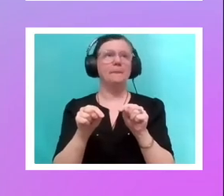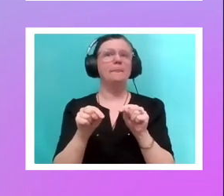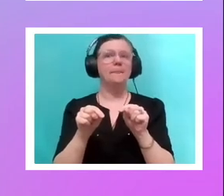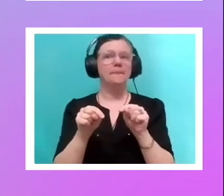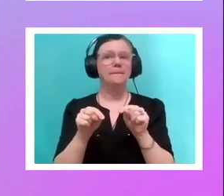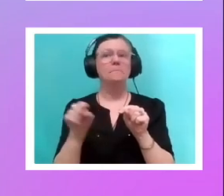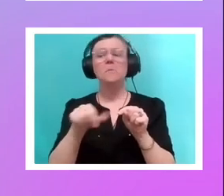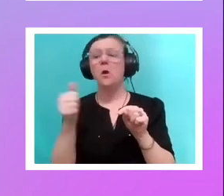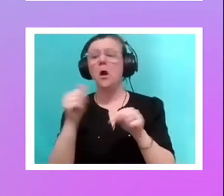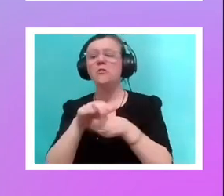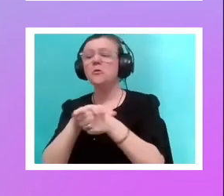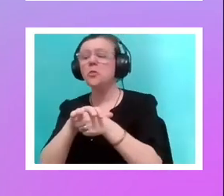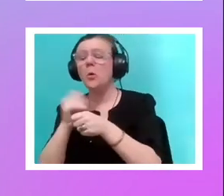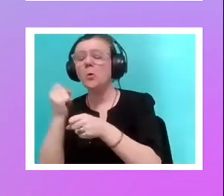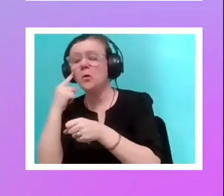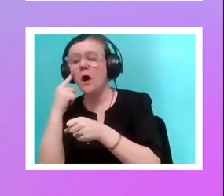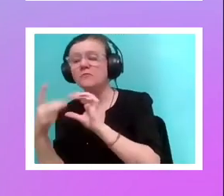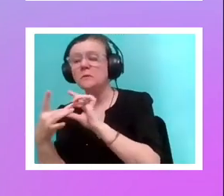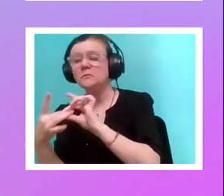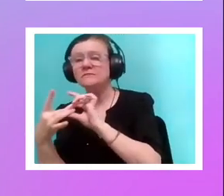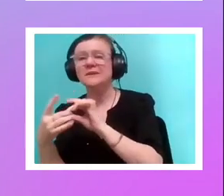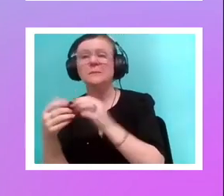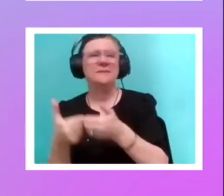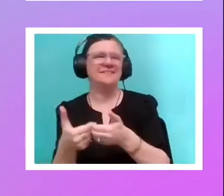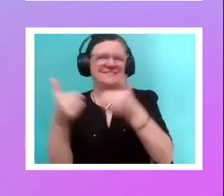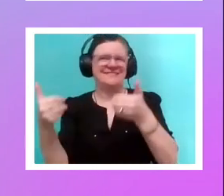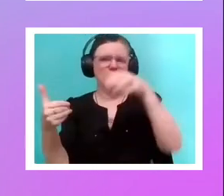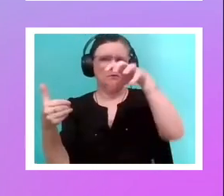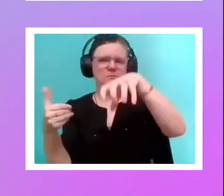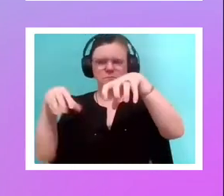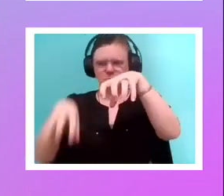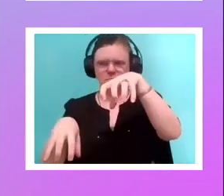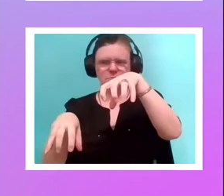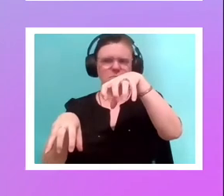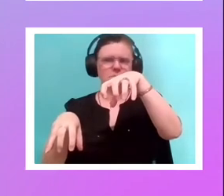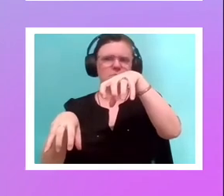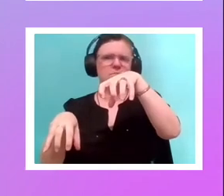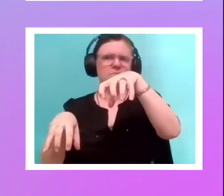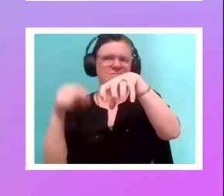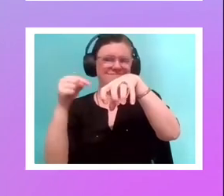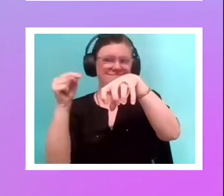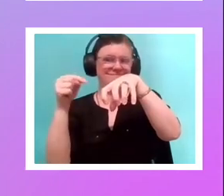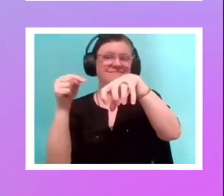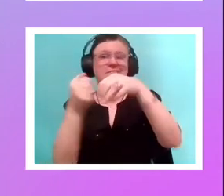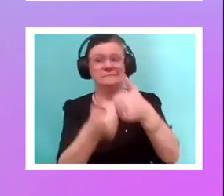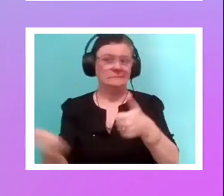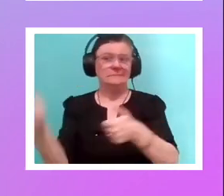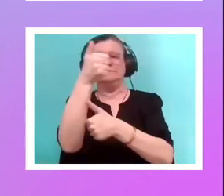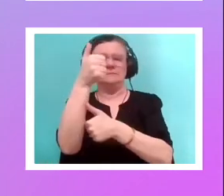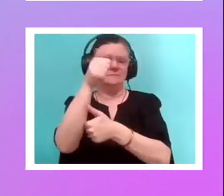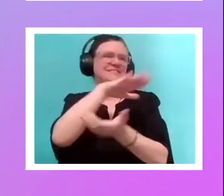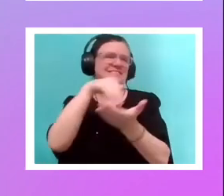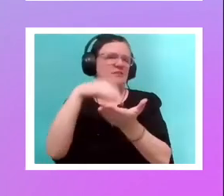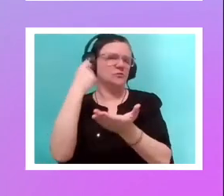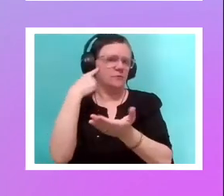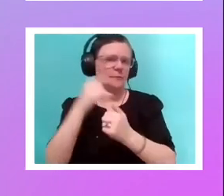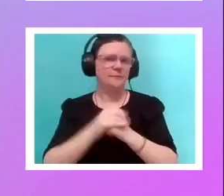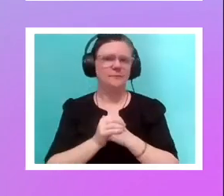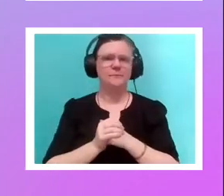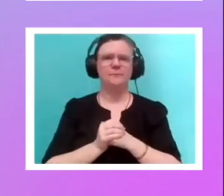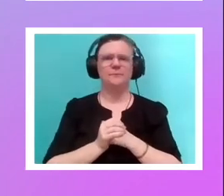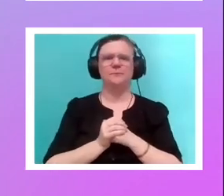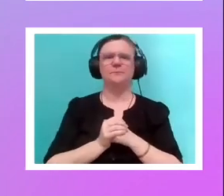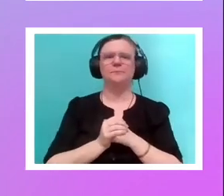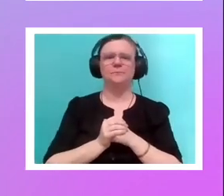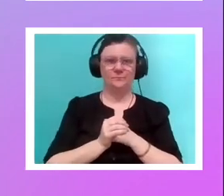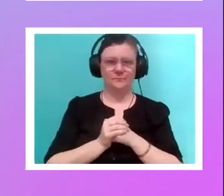with local government, but they are a separate entity, if you like. So this is referring now to central government.